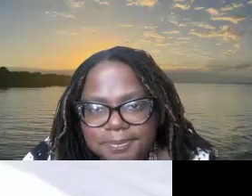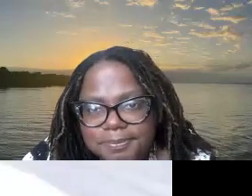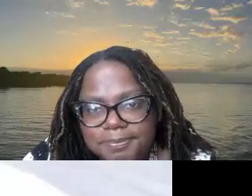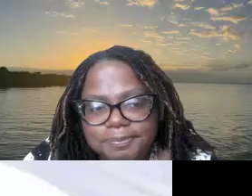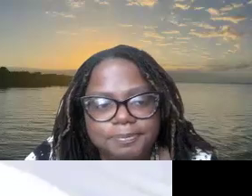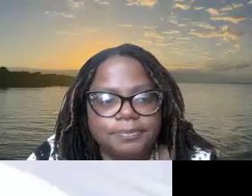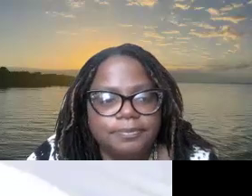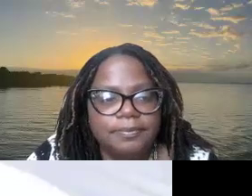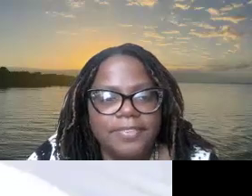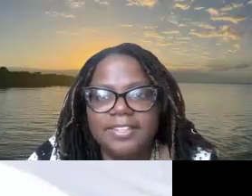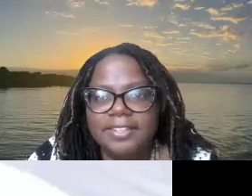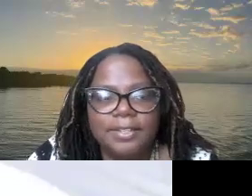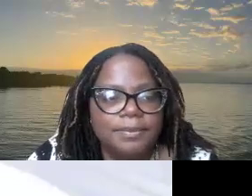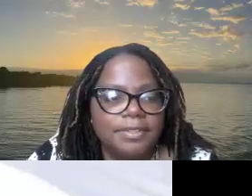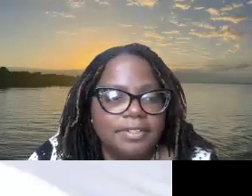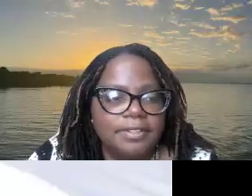helpful.